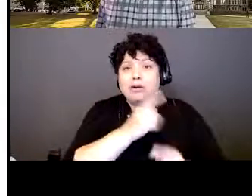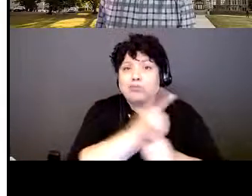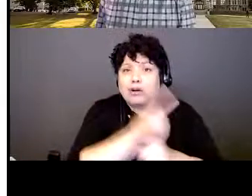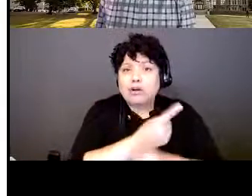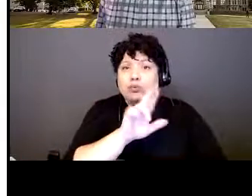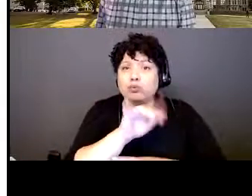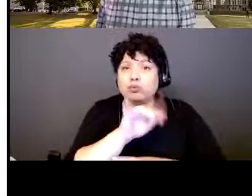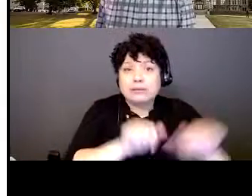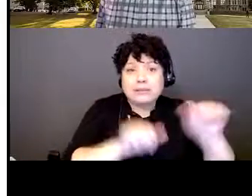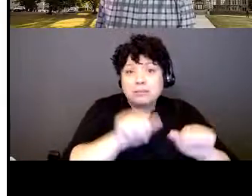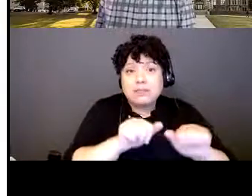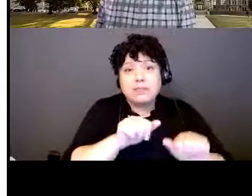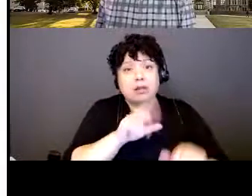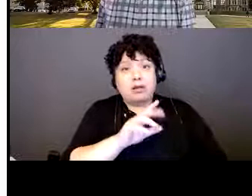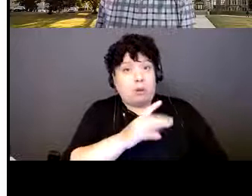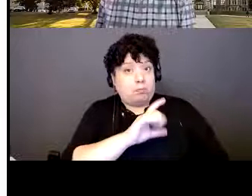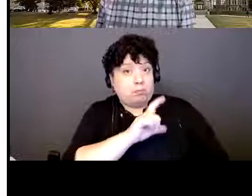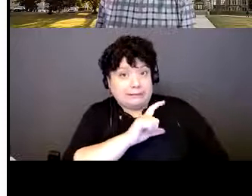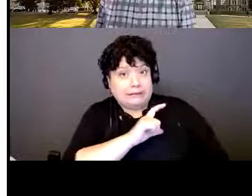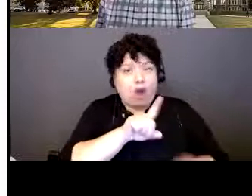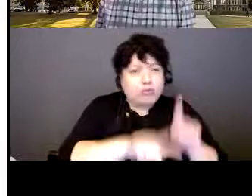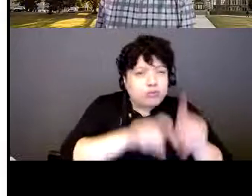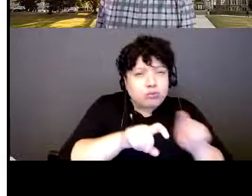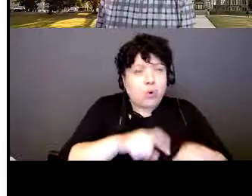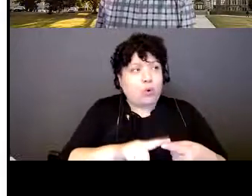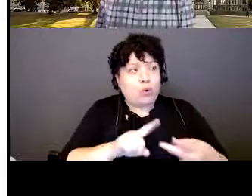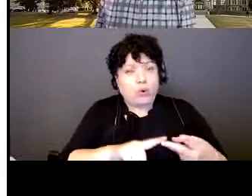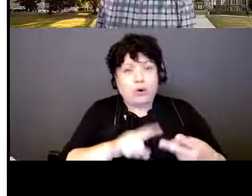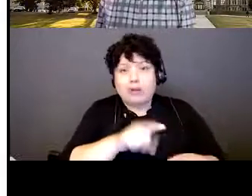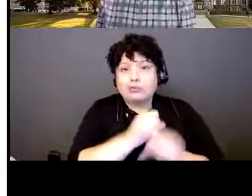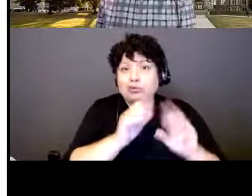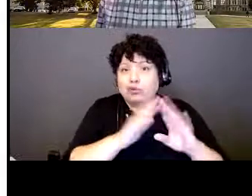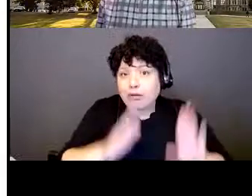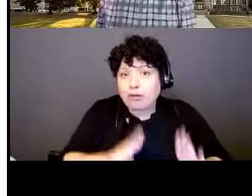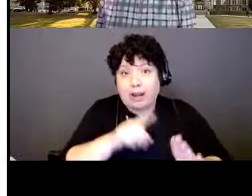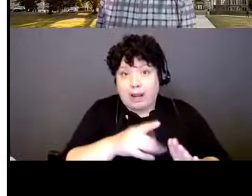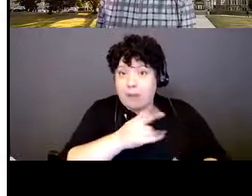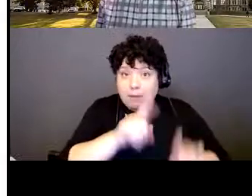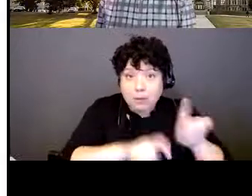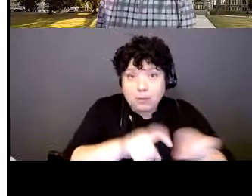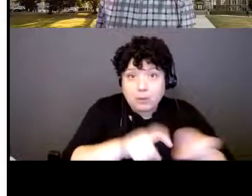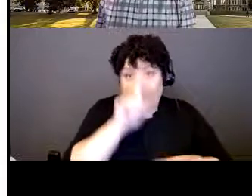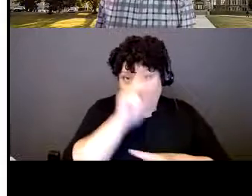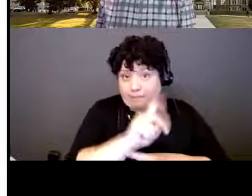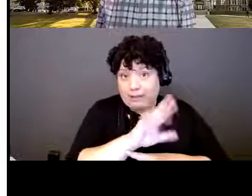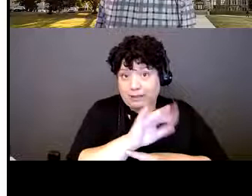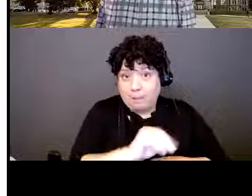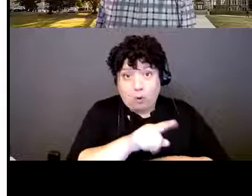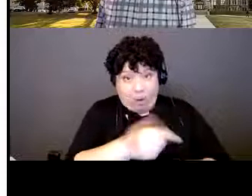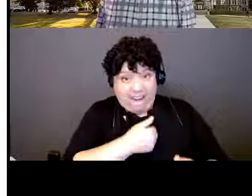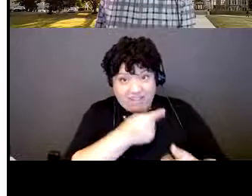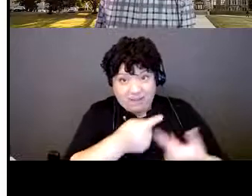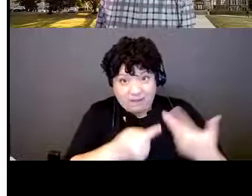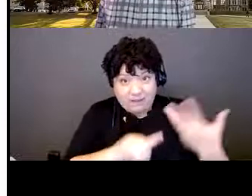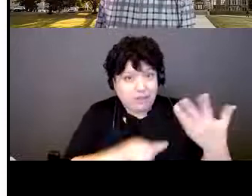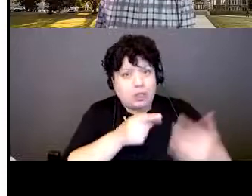police or shelters would use in assessing risk for victims. So it requires special